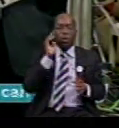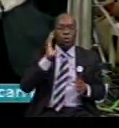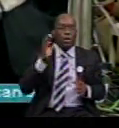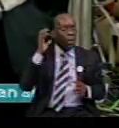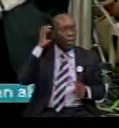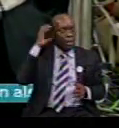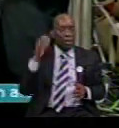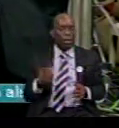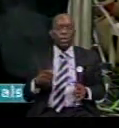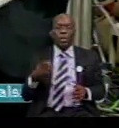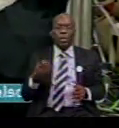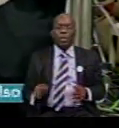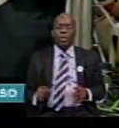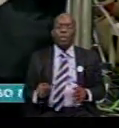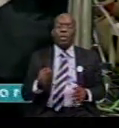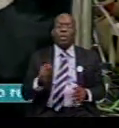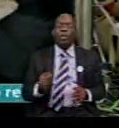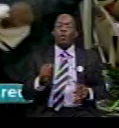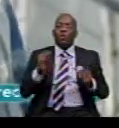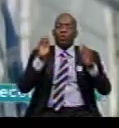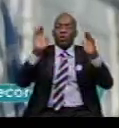that the Lord is giving day by day.